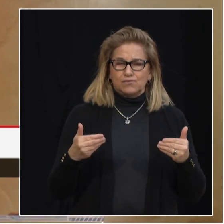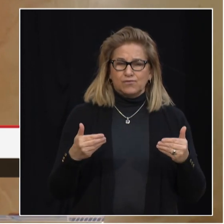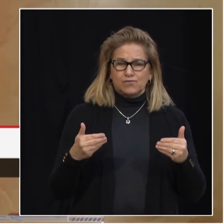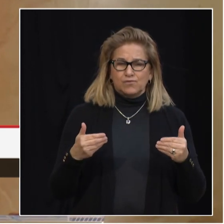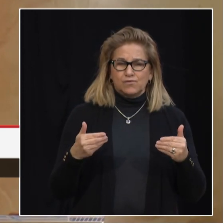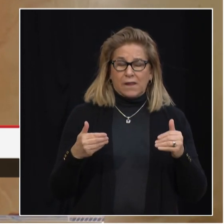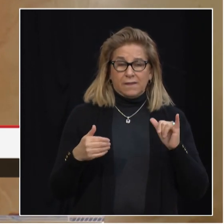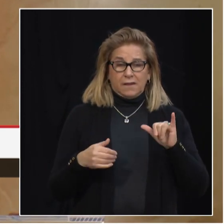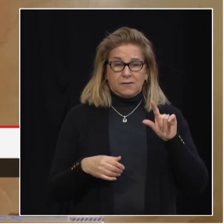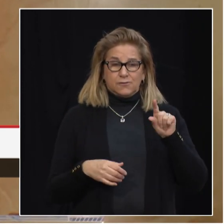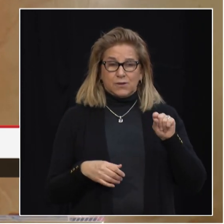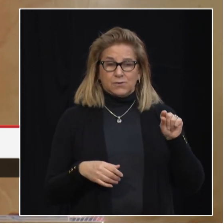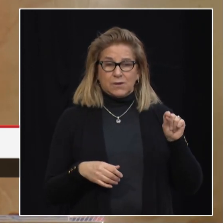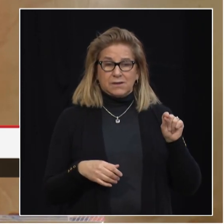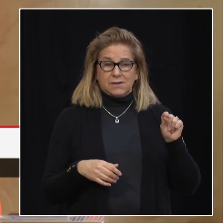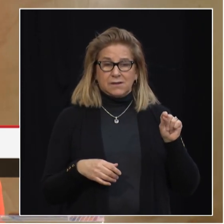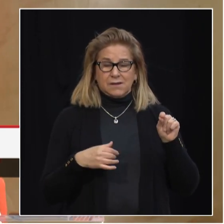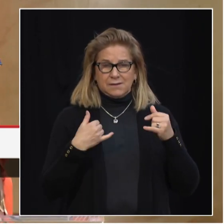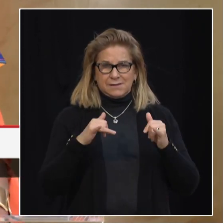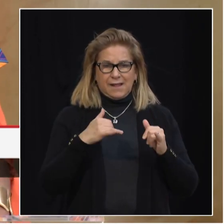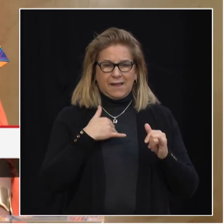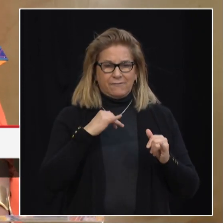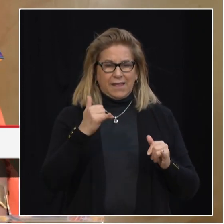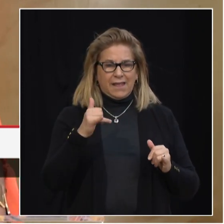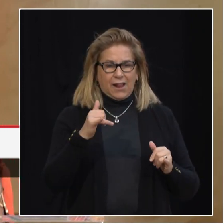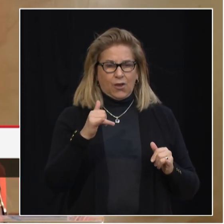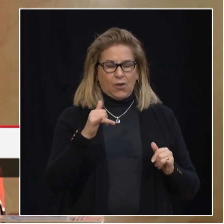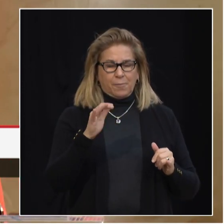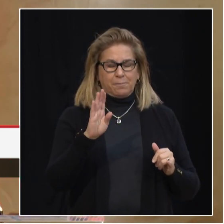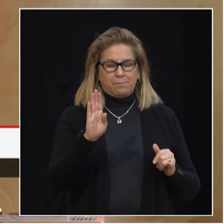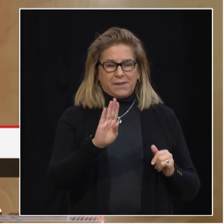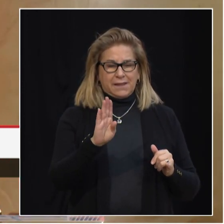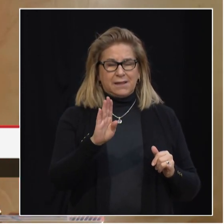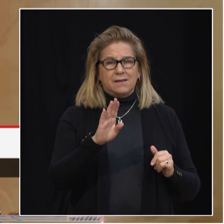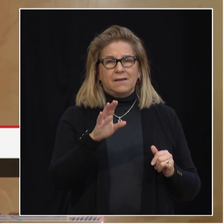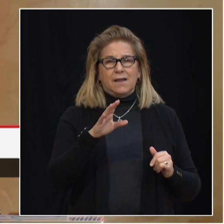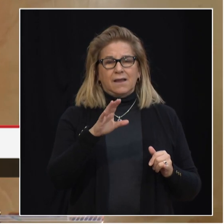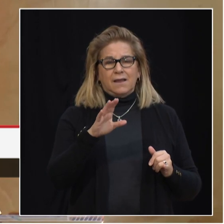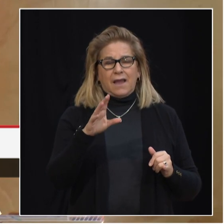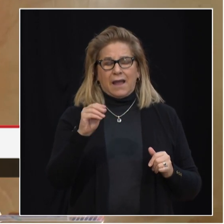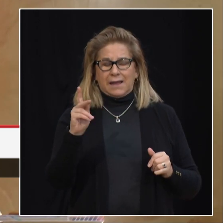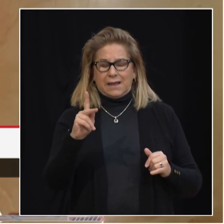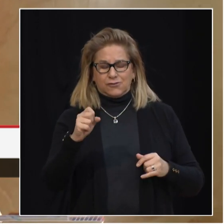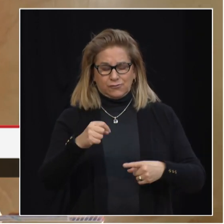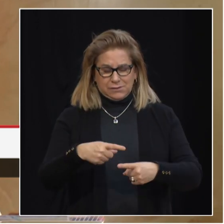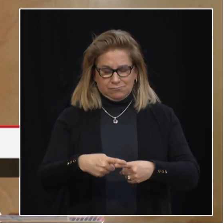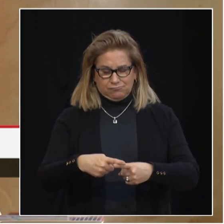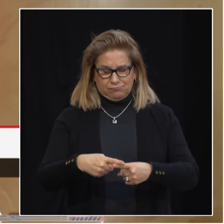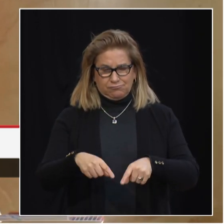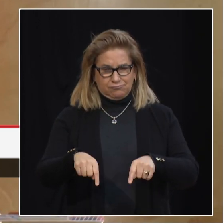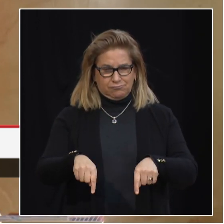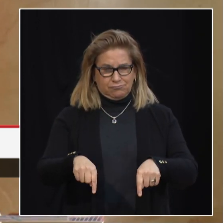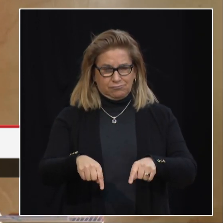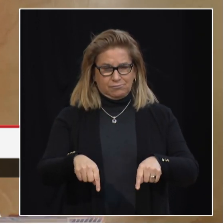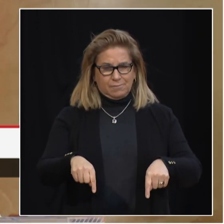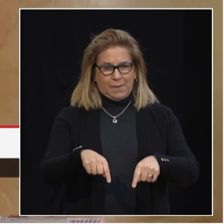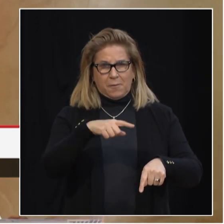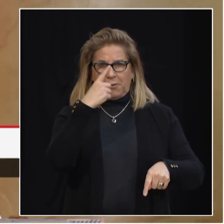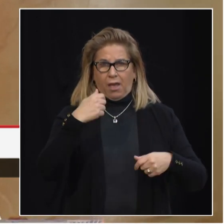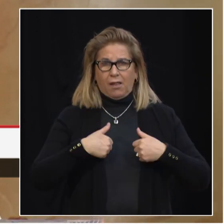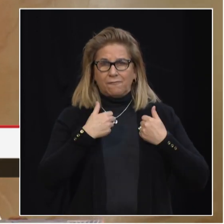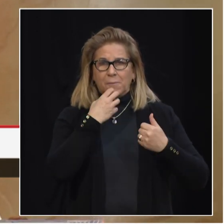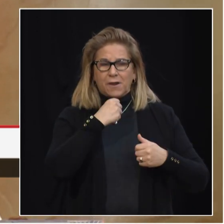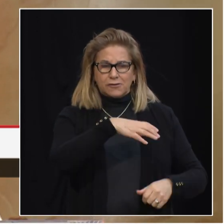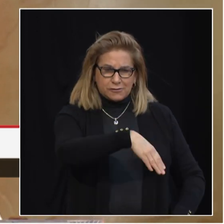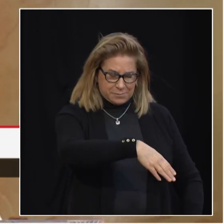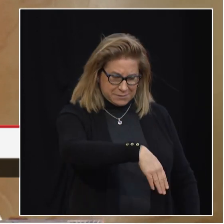K that our dear mayor mandated to let people know that Black lives do matter. And in the midst of the protests and in the midst